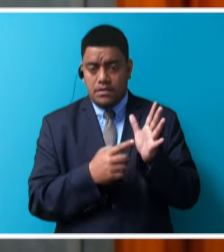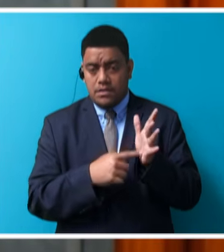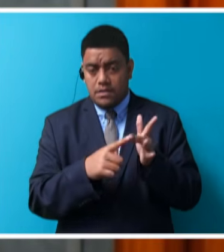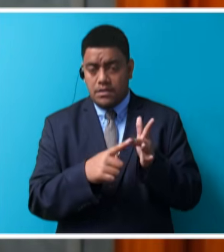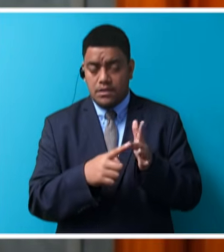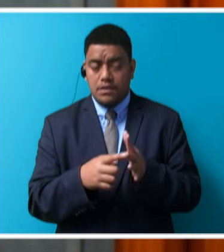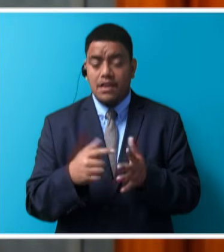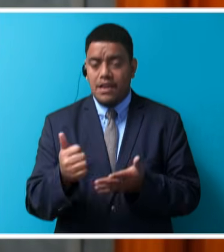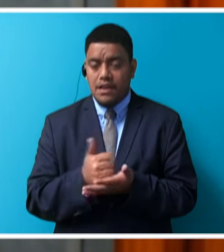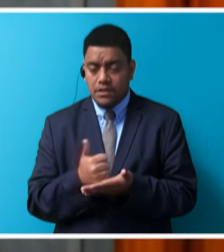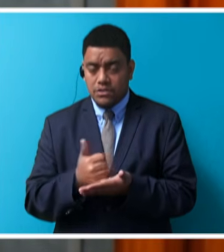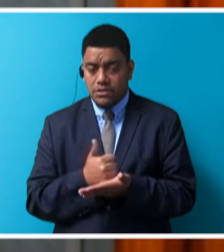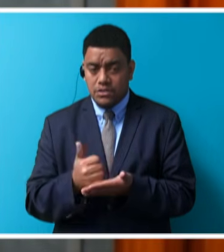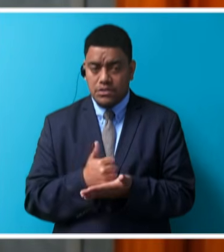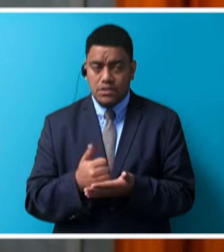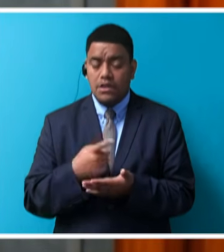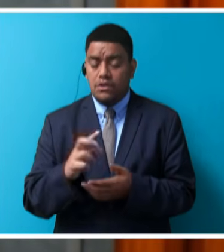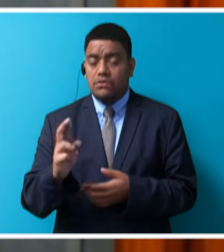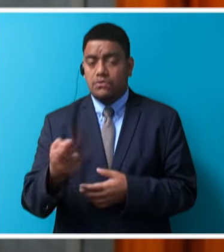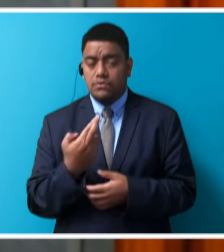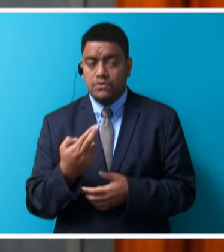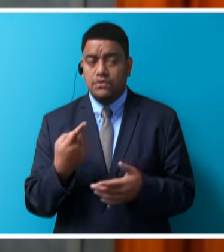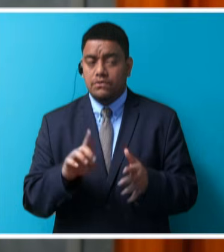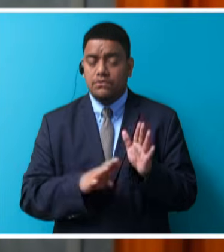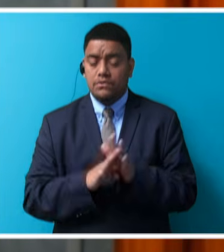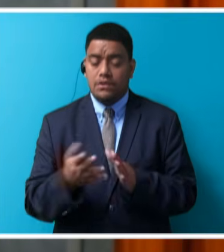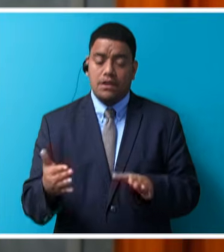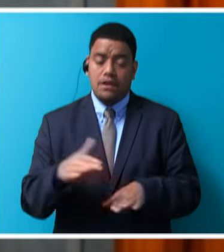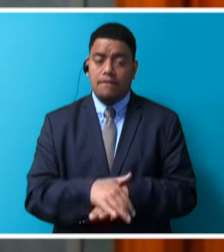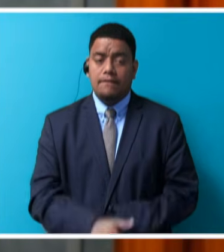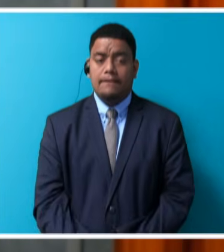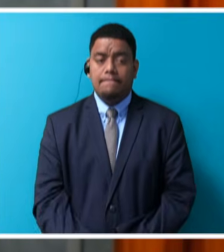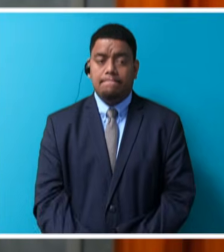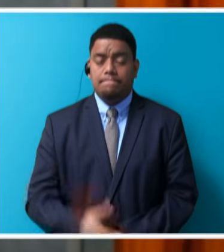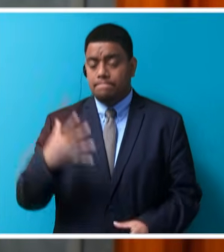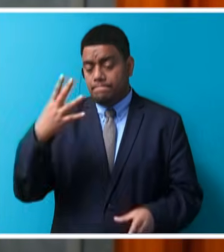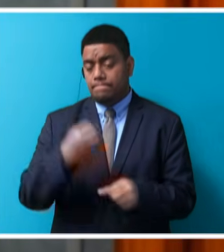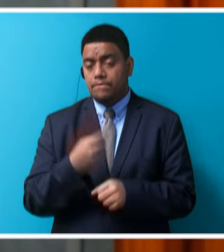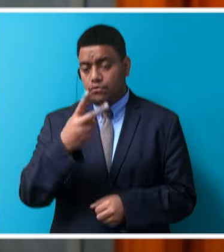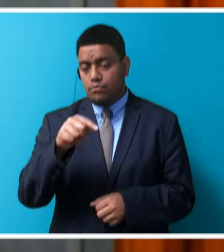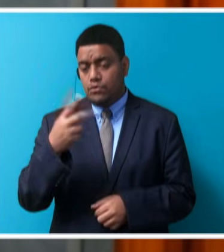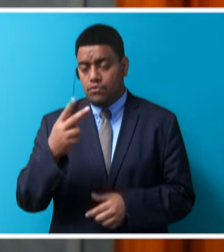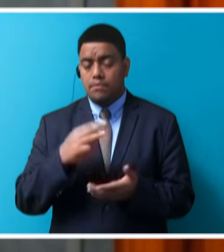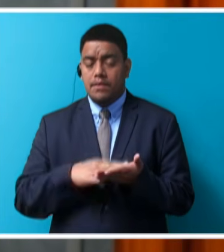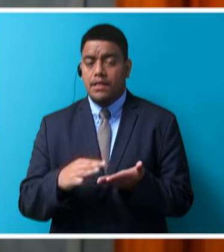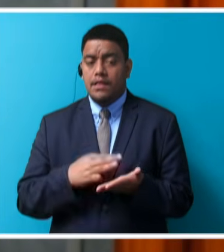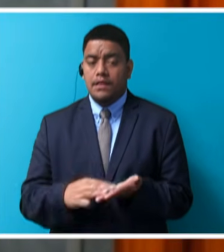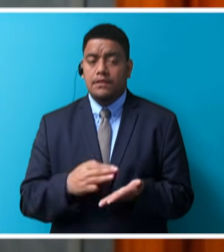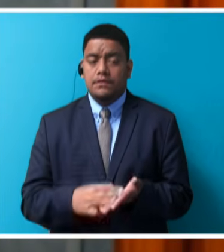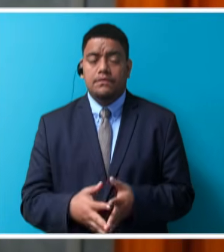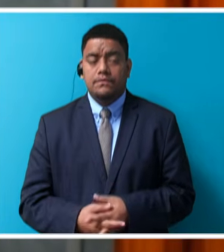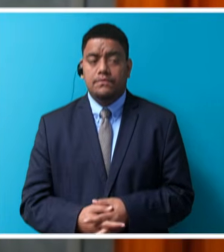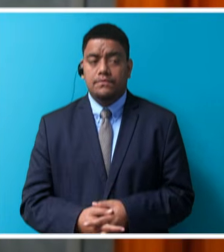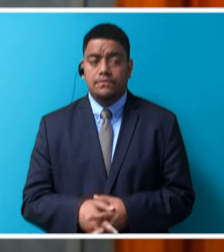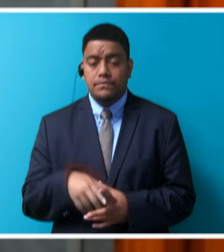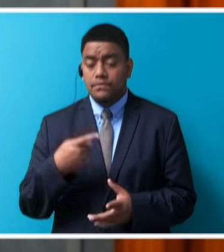anticipatory action, coordinated response, and resilient recovery. A total of $2.2 million